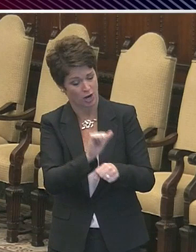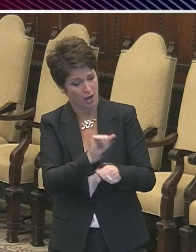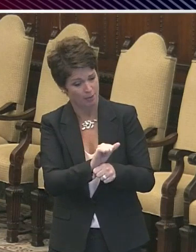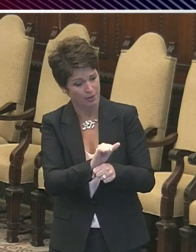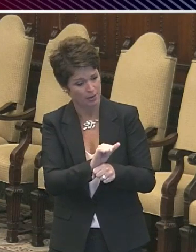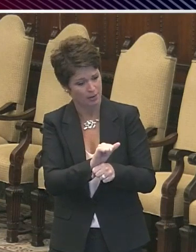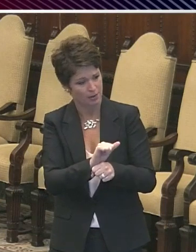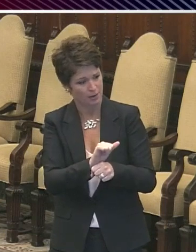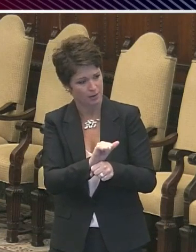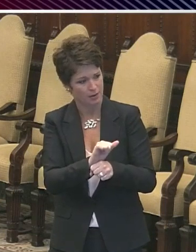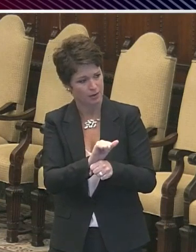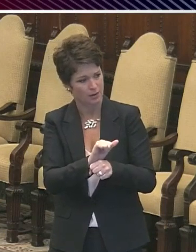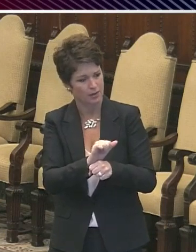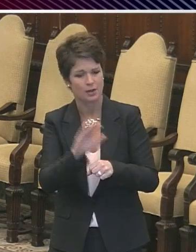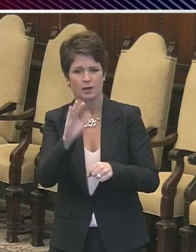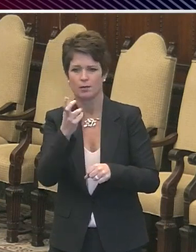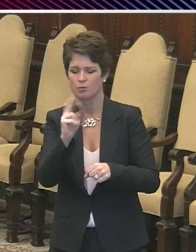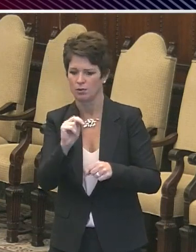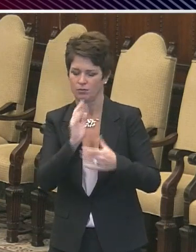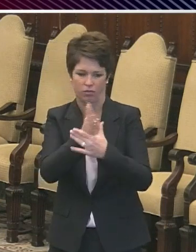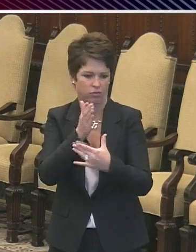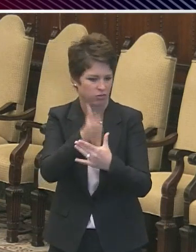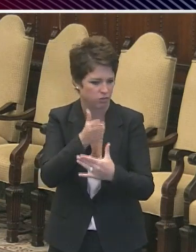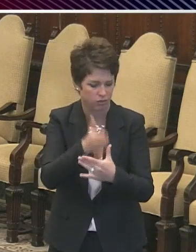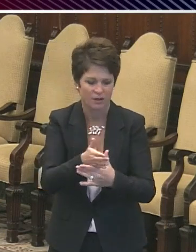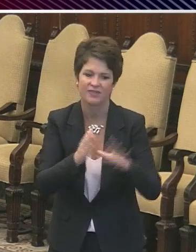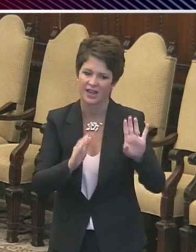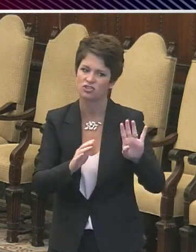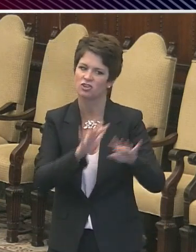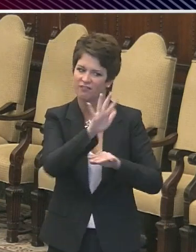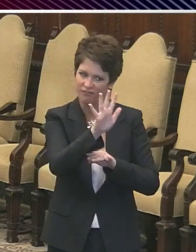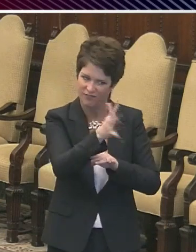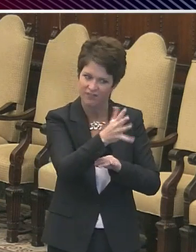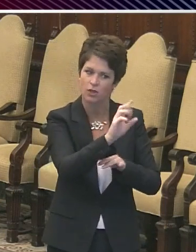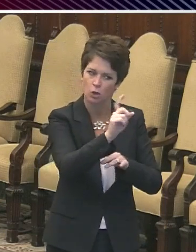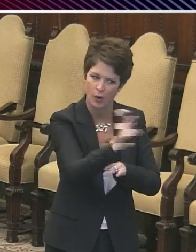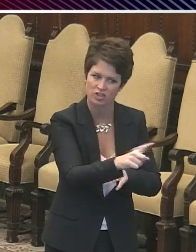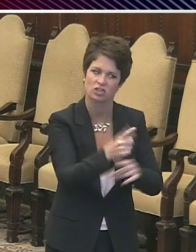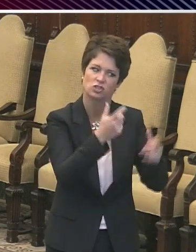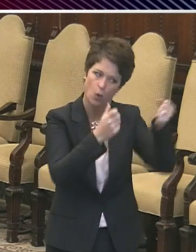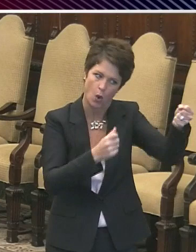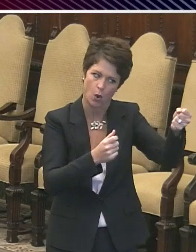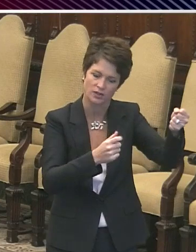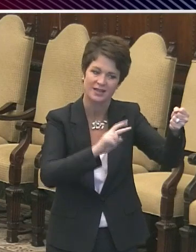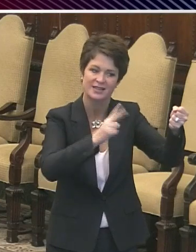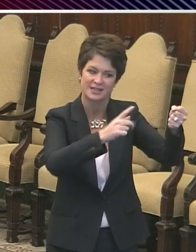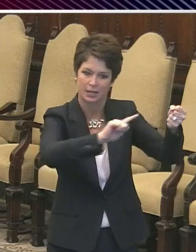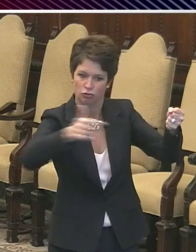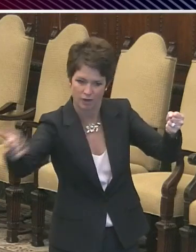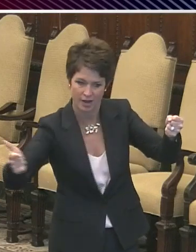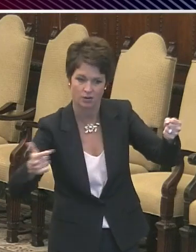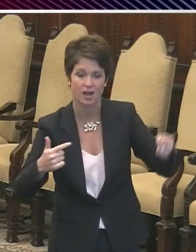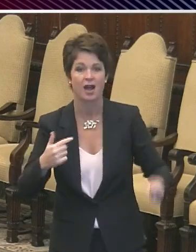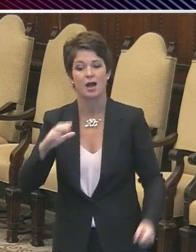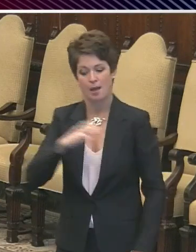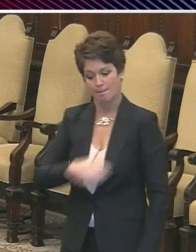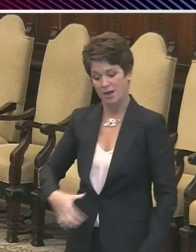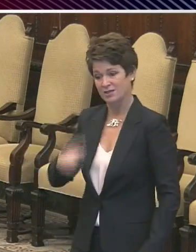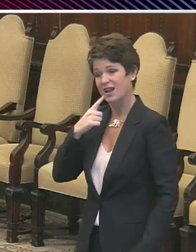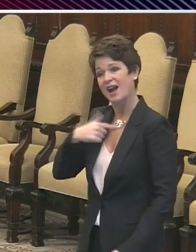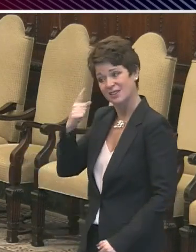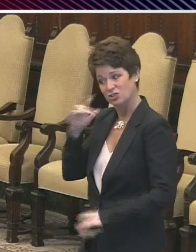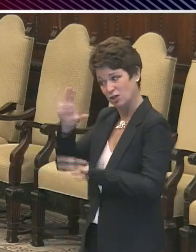fighting crime? You're at 5 questions, so we'll go to a second round. Please hang on. I think she's doing a good job, and I hired